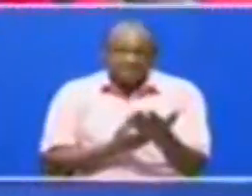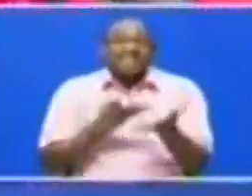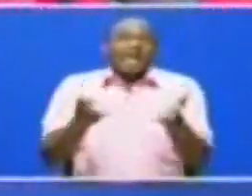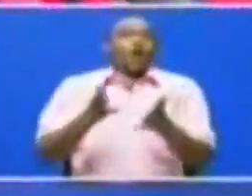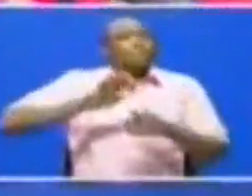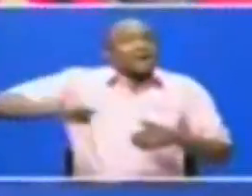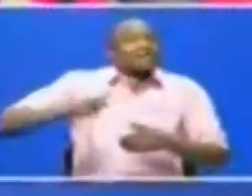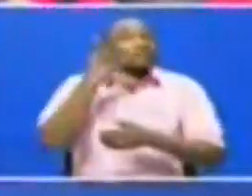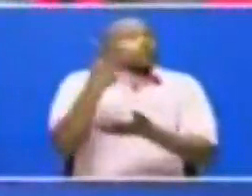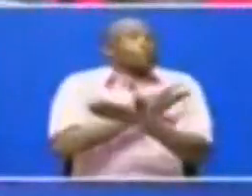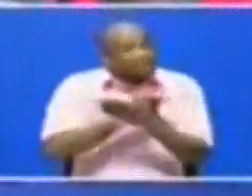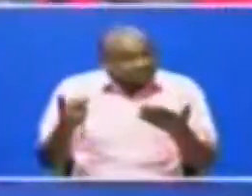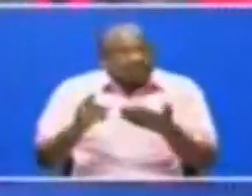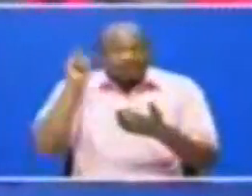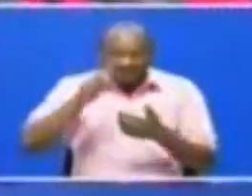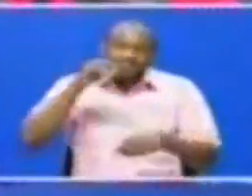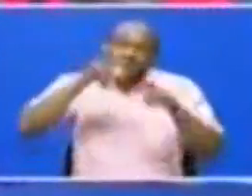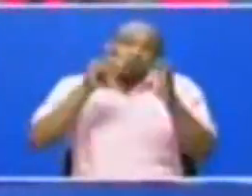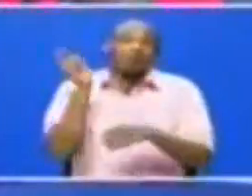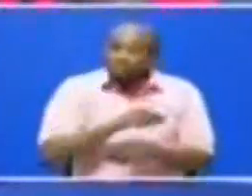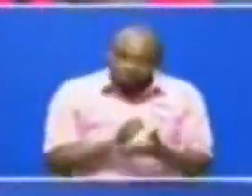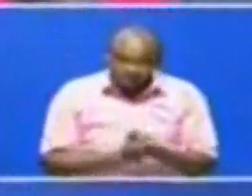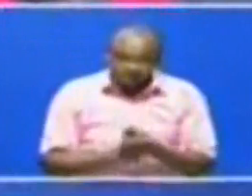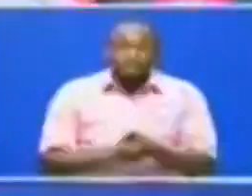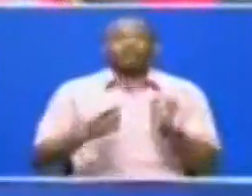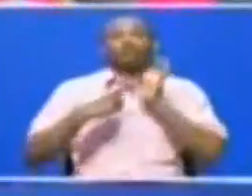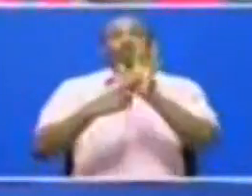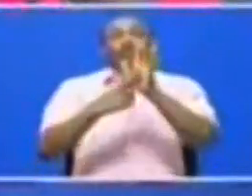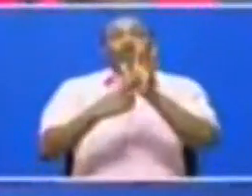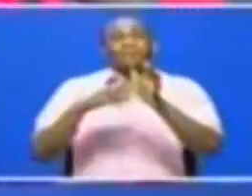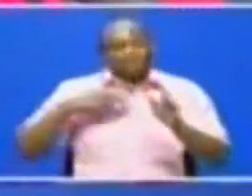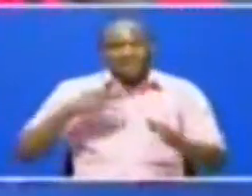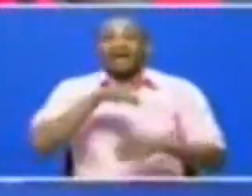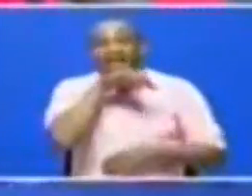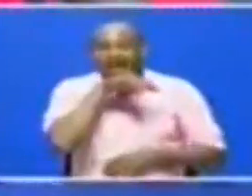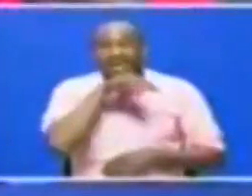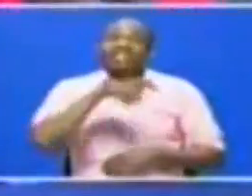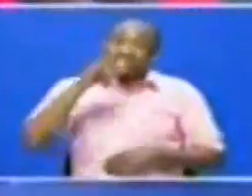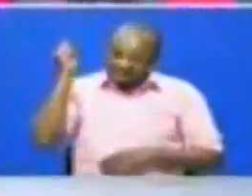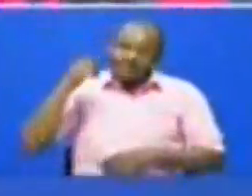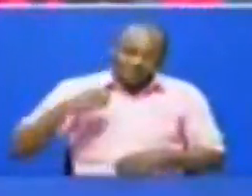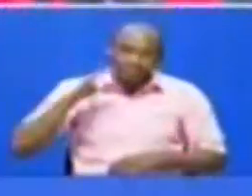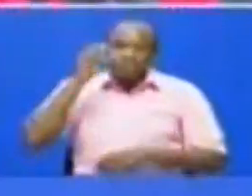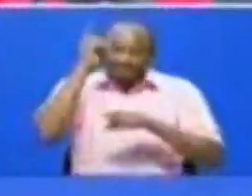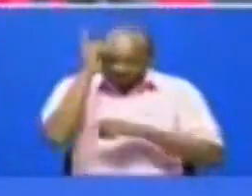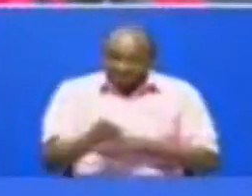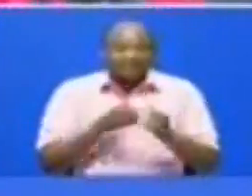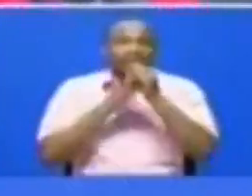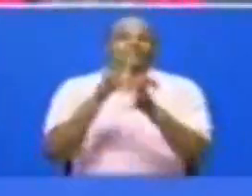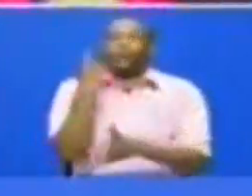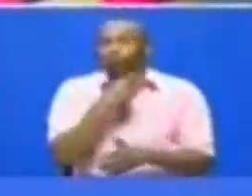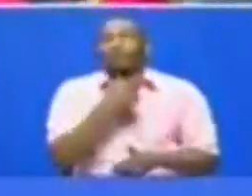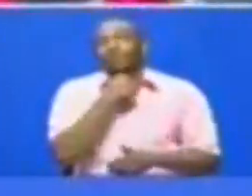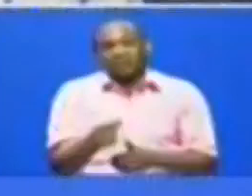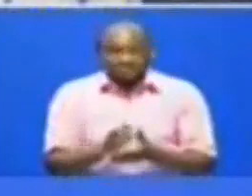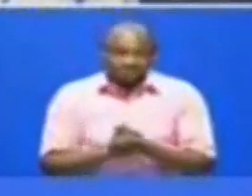tunataka tuwe tumepiga kura, tumuonyesha kitendawili, kwamba wa Kenya ndio wanaamua viongozi wa taifa letu